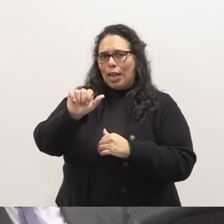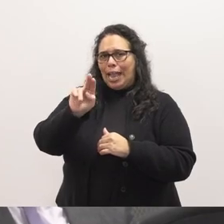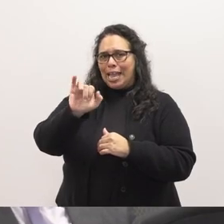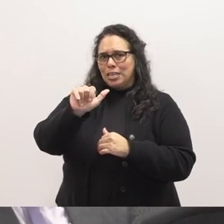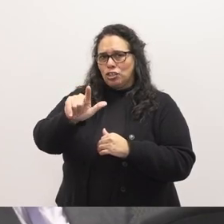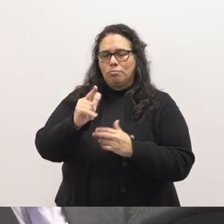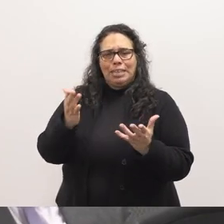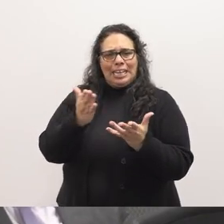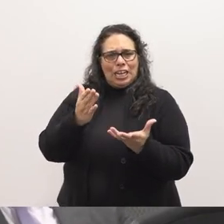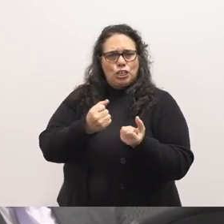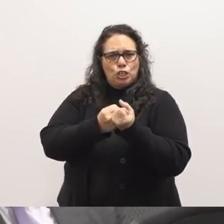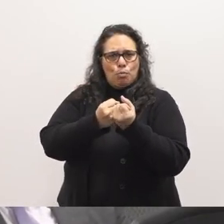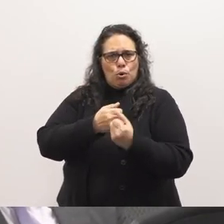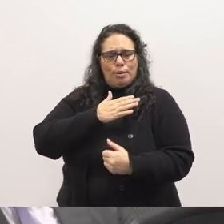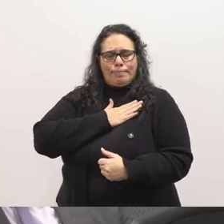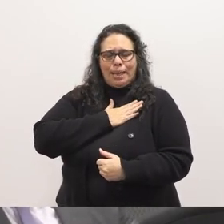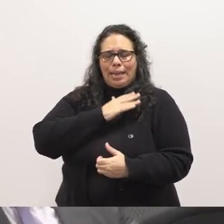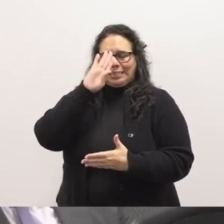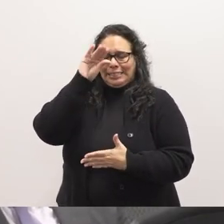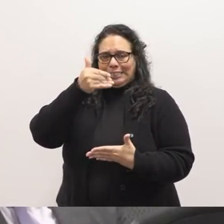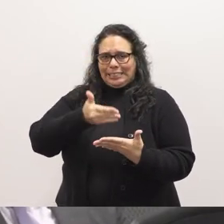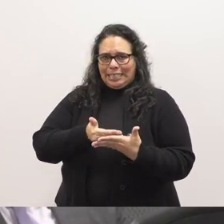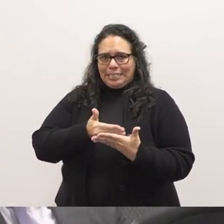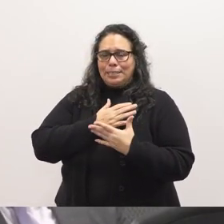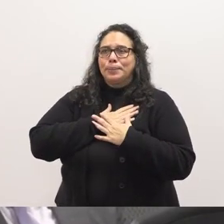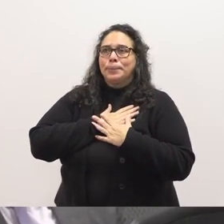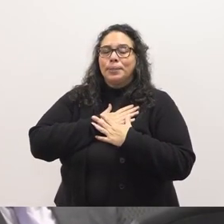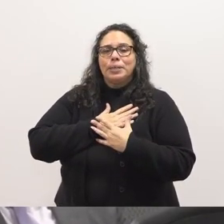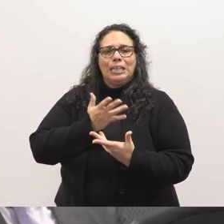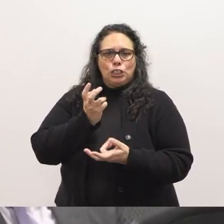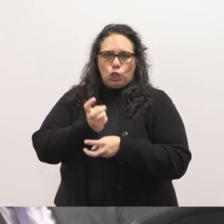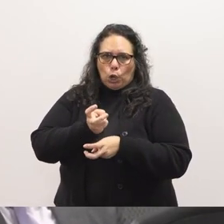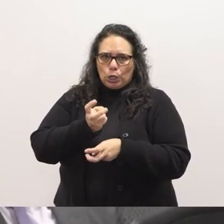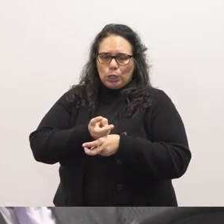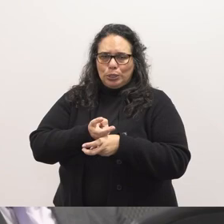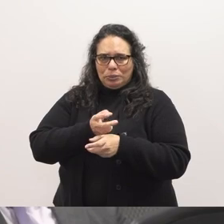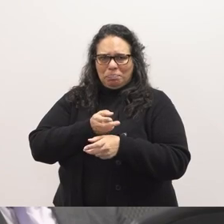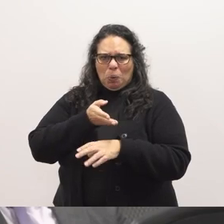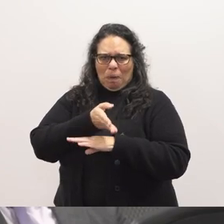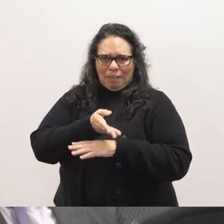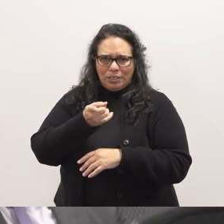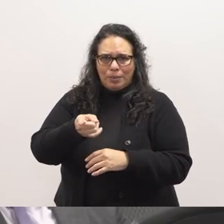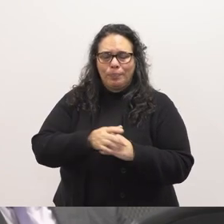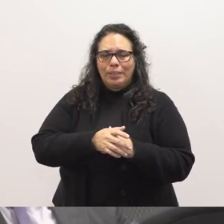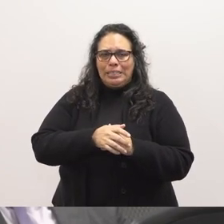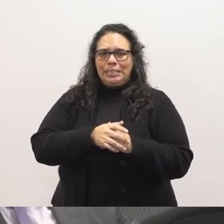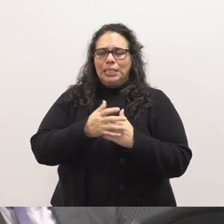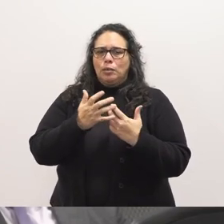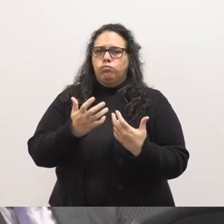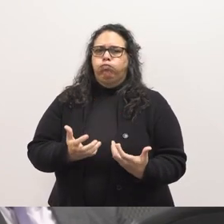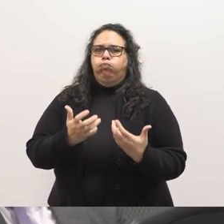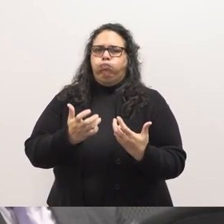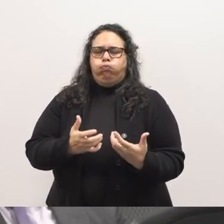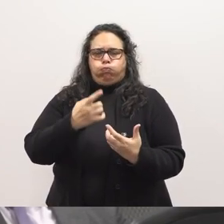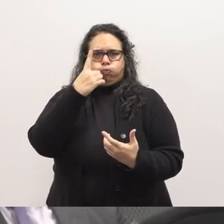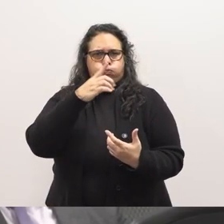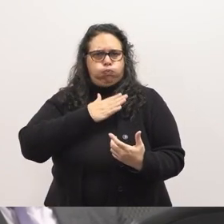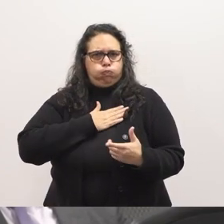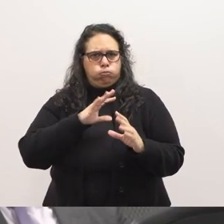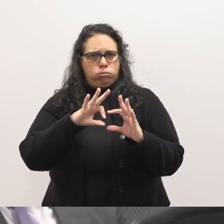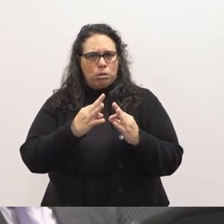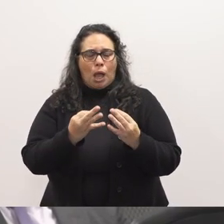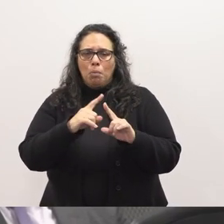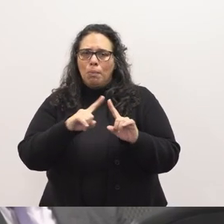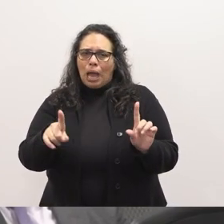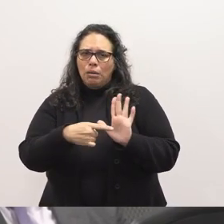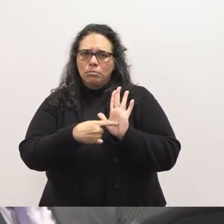Chase. That's a hard act to follow. Although this has been very heavy for my family, I hope to highlight the importance